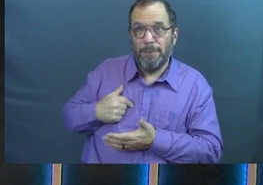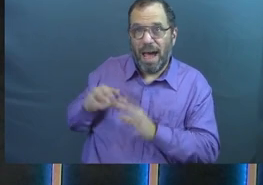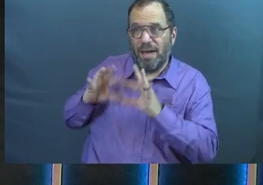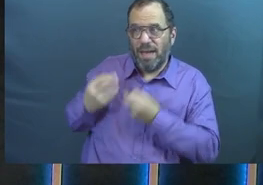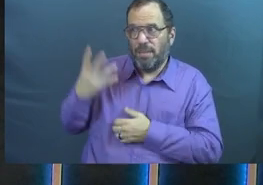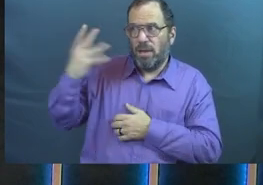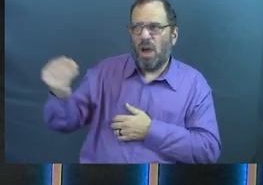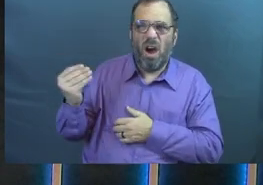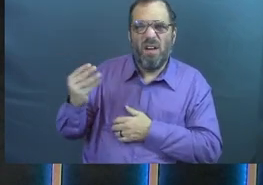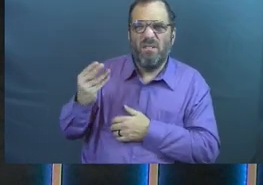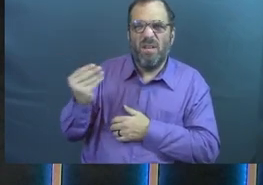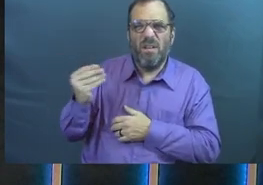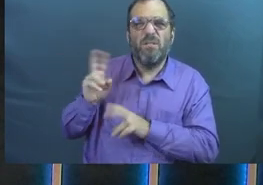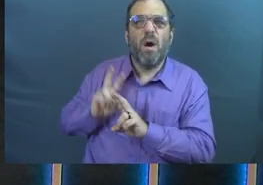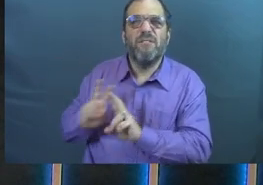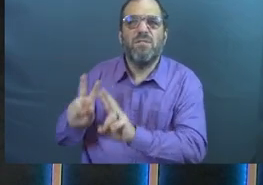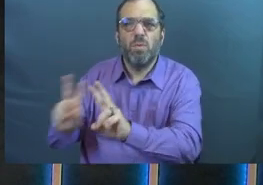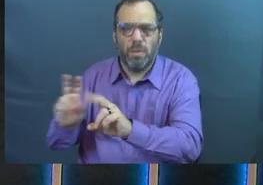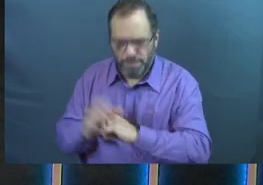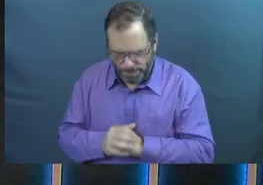was out of town for a funeral.